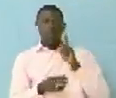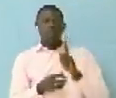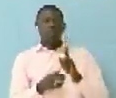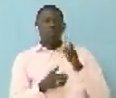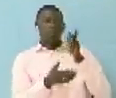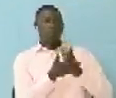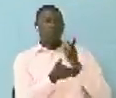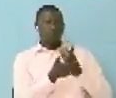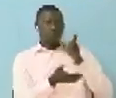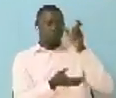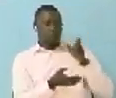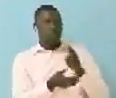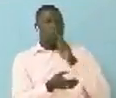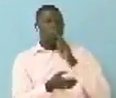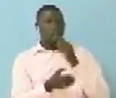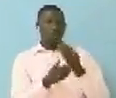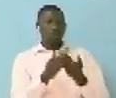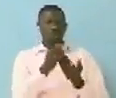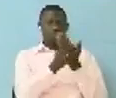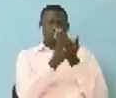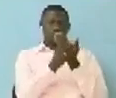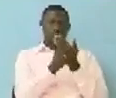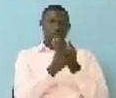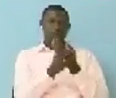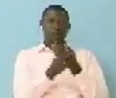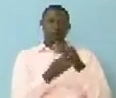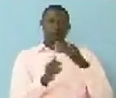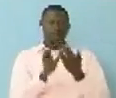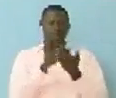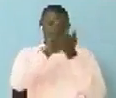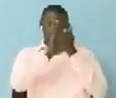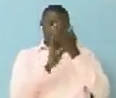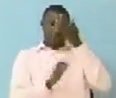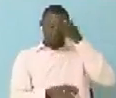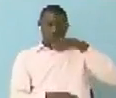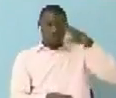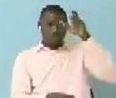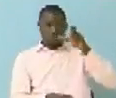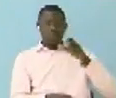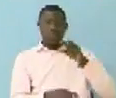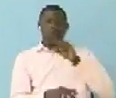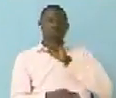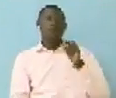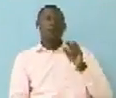who appeared before this commission, Yaya Dabo, said it.